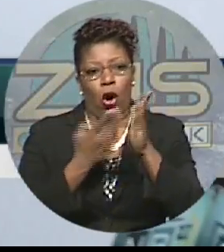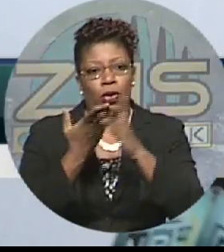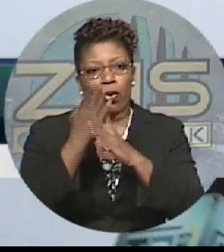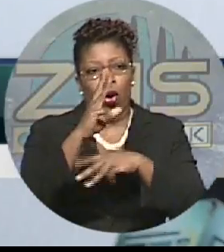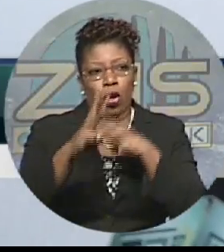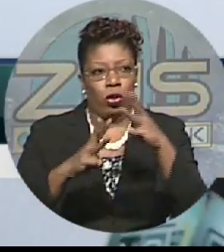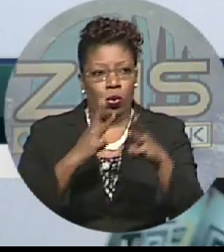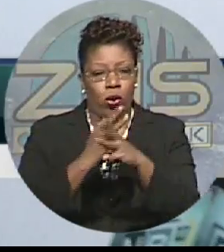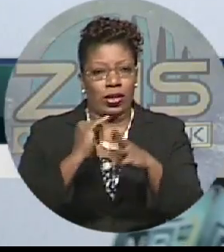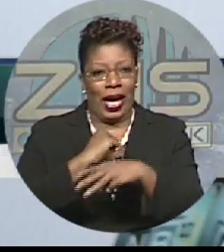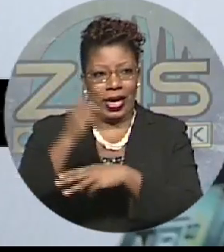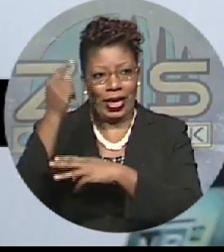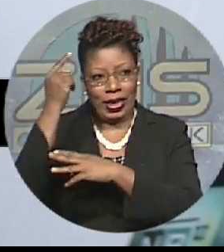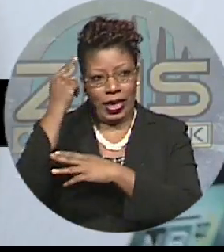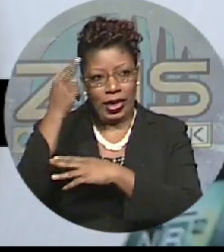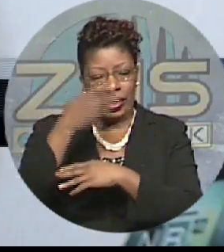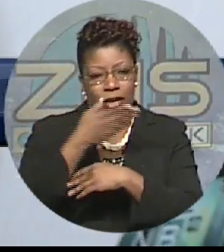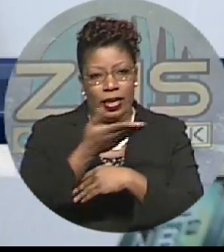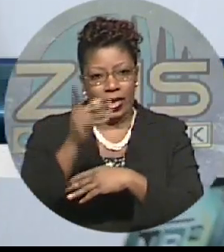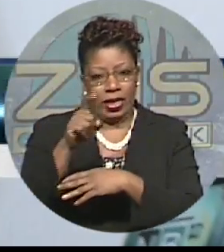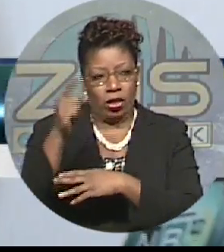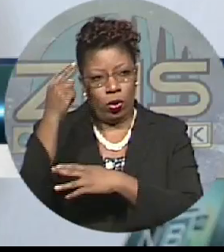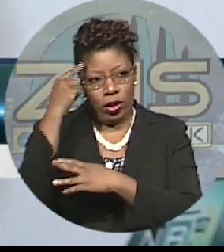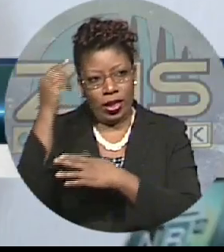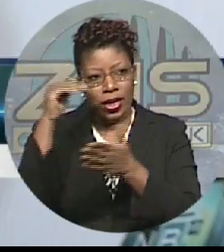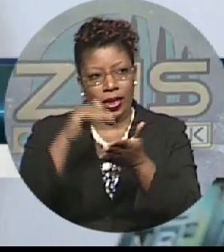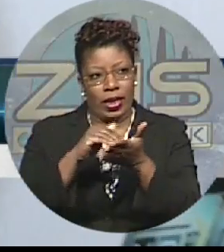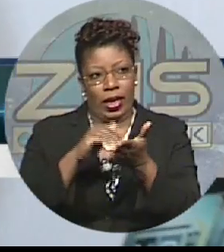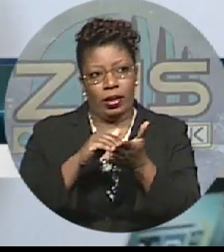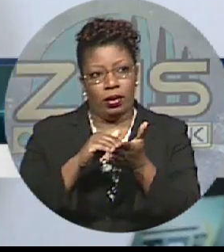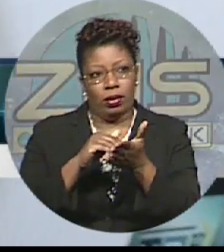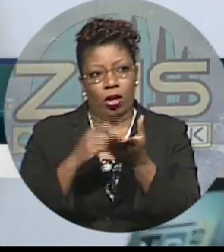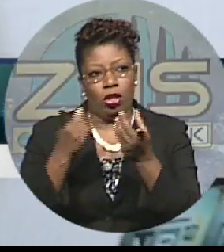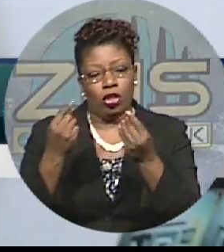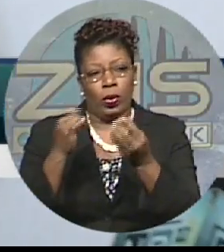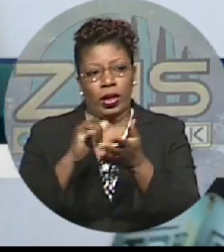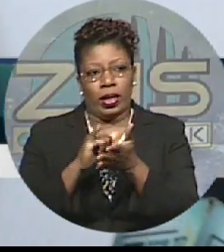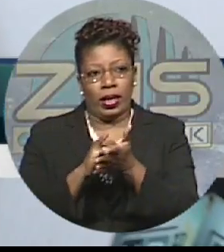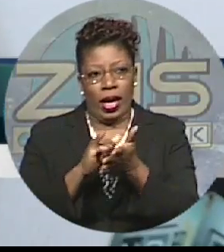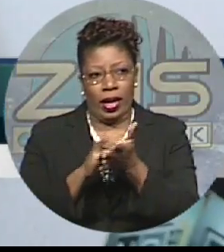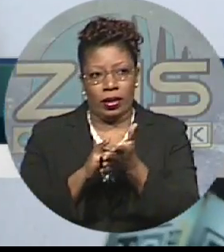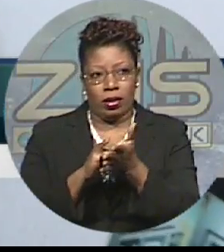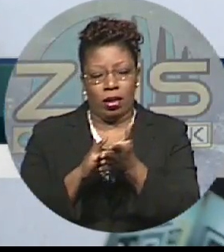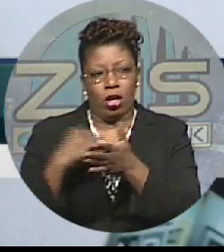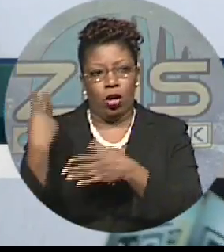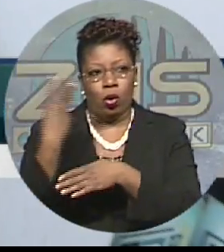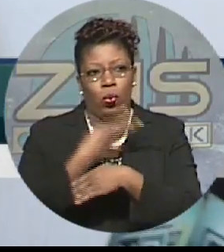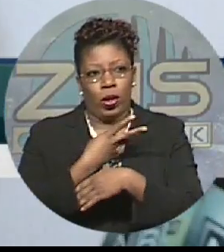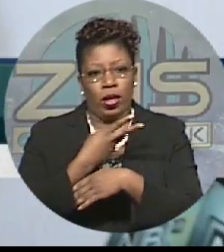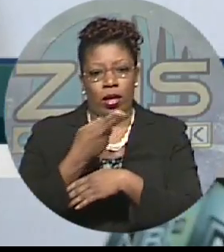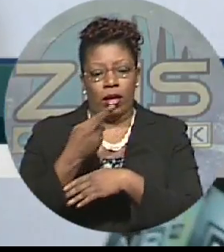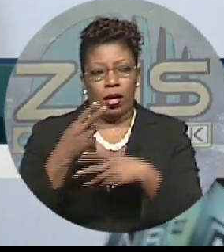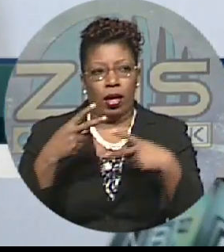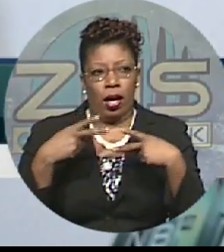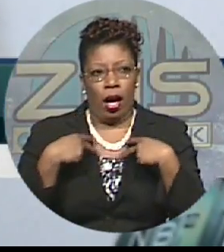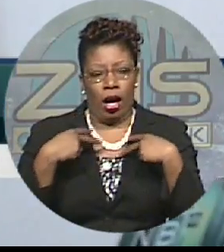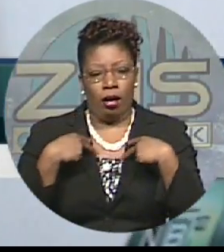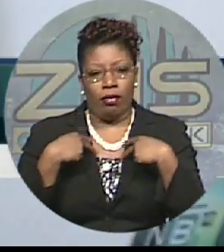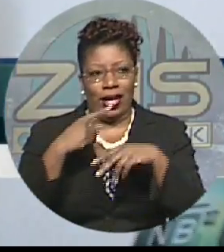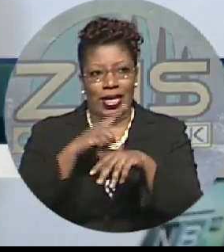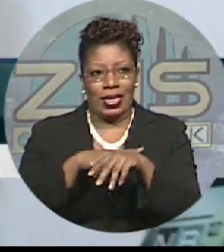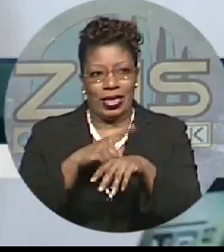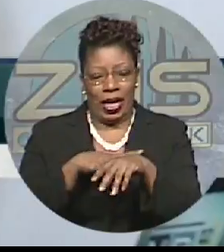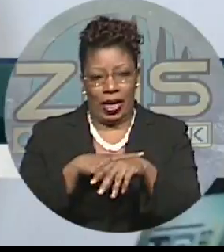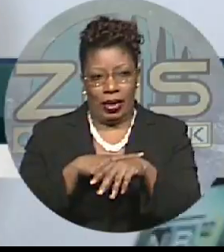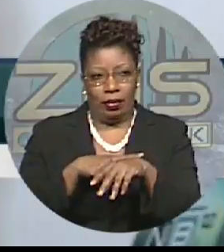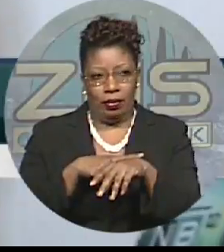So I think they have to think again about doing those things. And we have protested many times